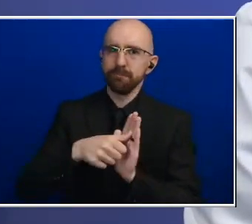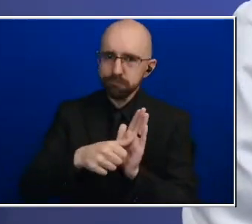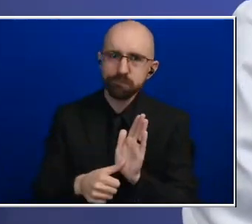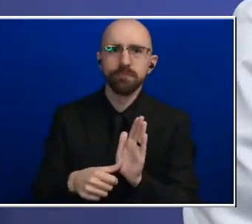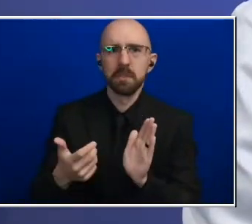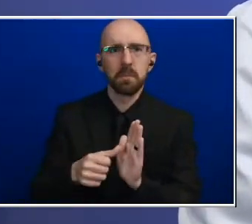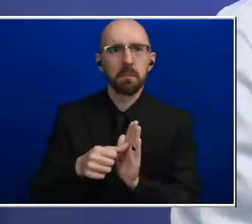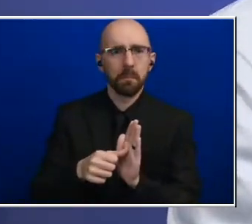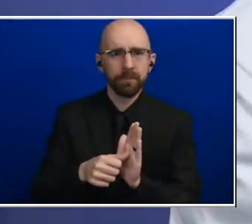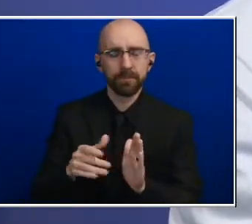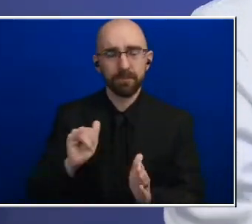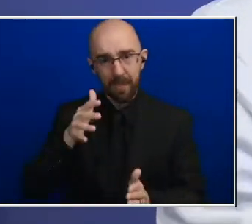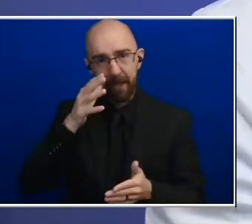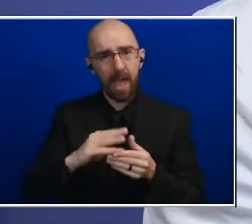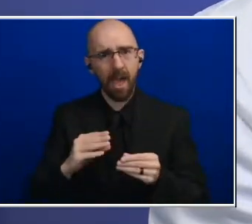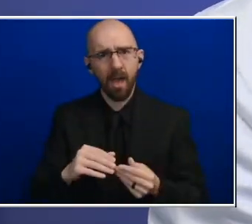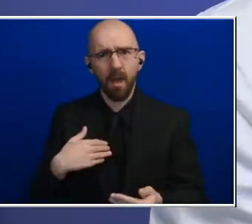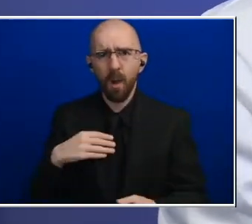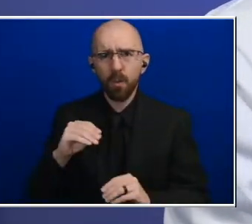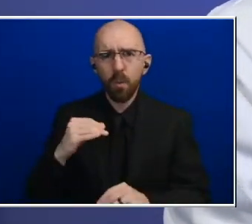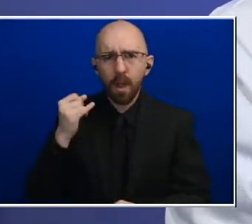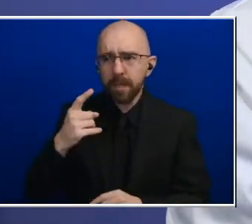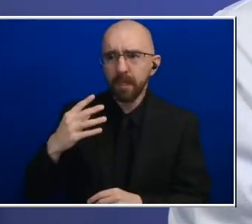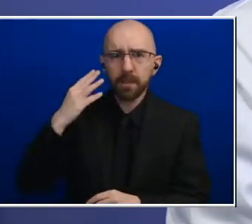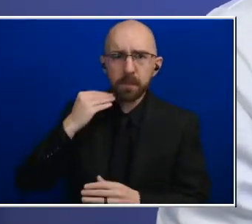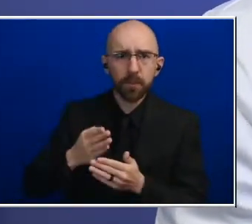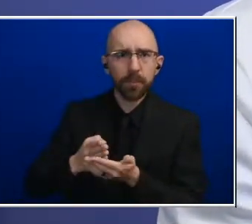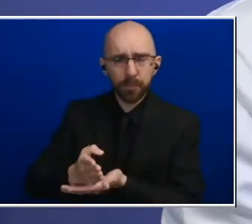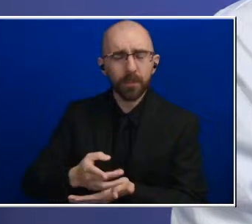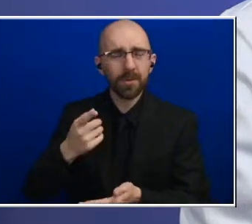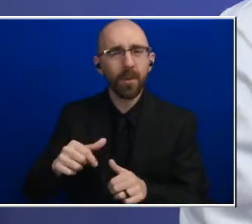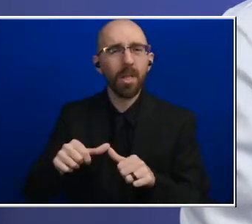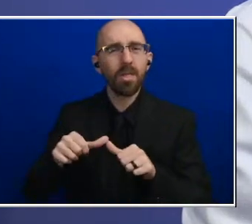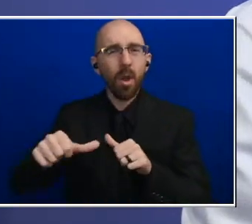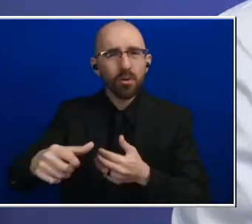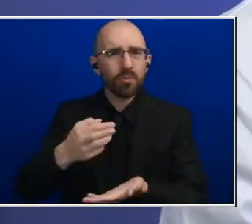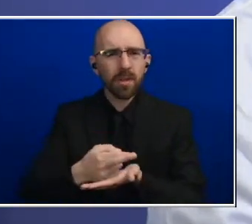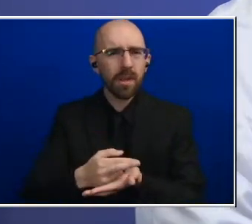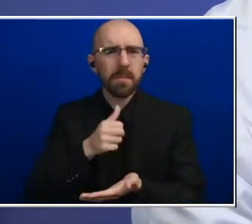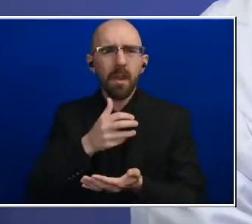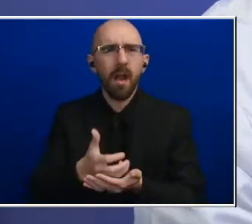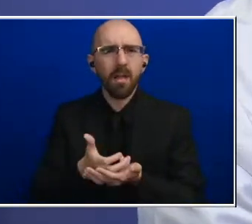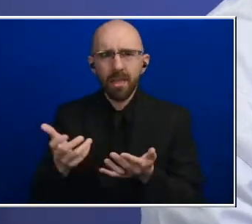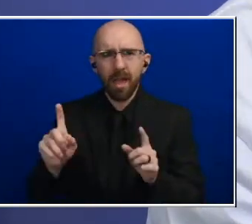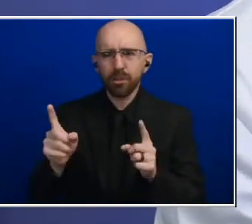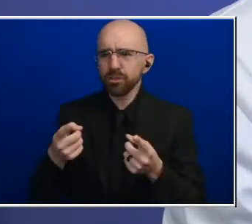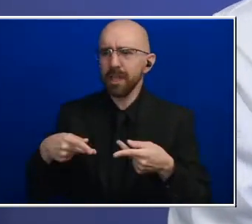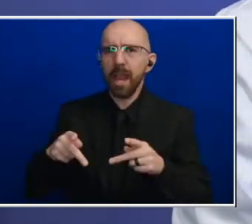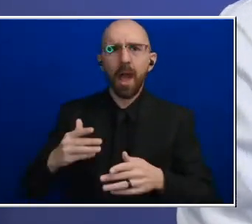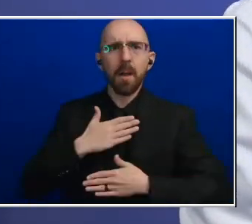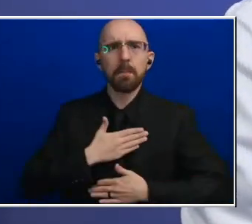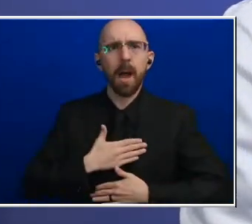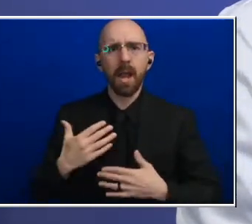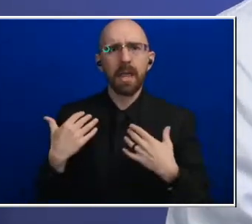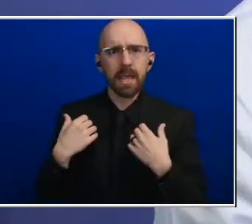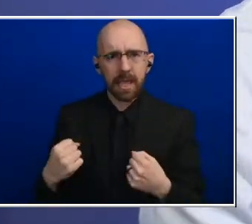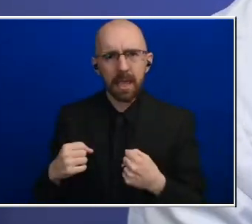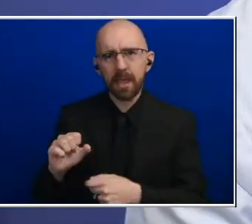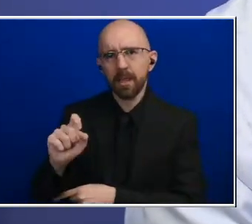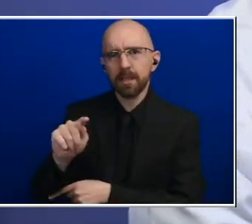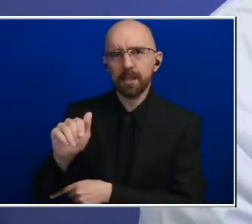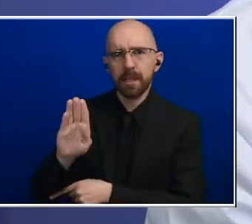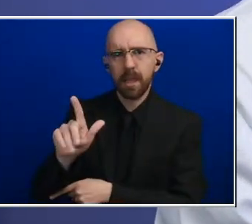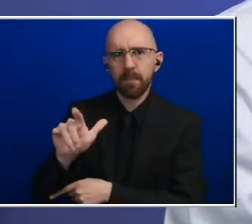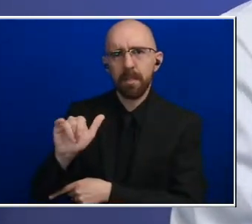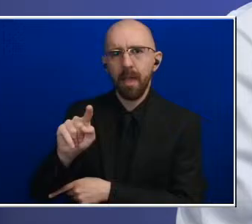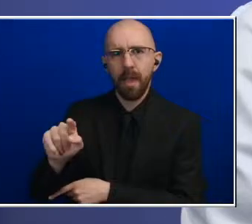that. And so really the long-term rehab, there's not a lot. It's just letting the body heal, letting that stabilize up front. And you're now about 7